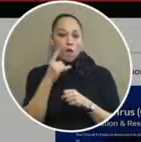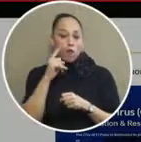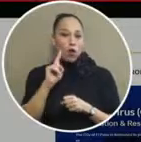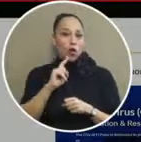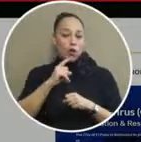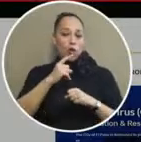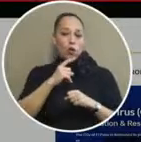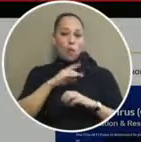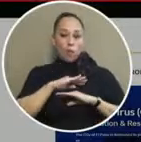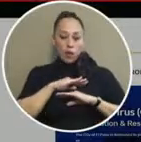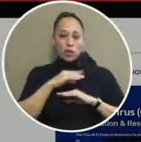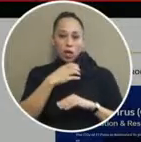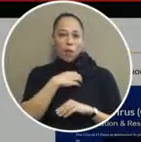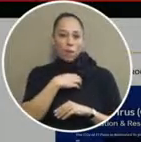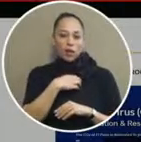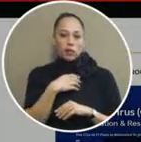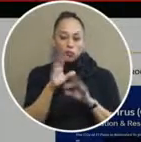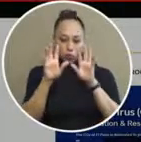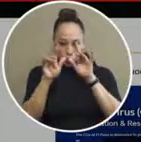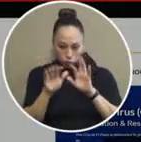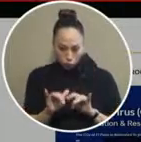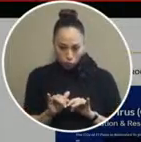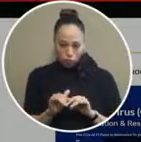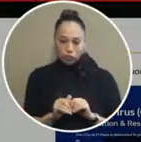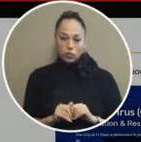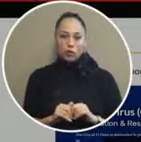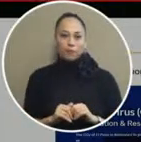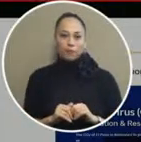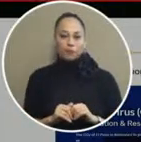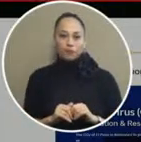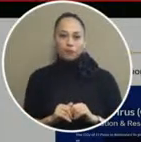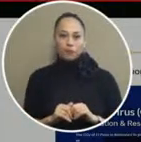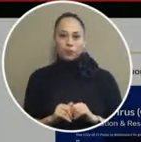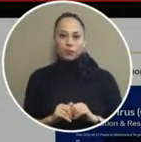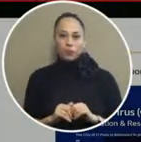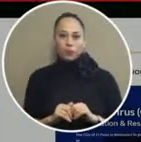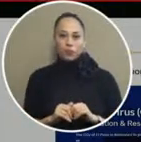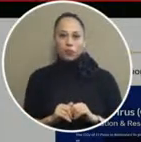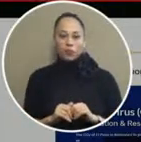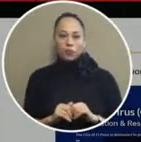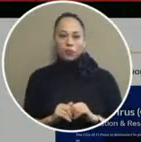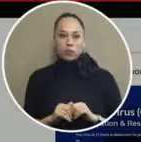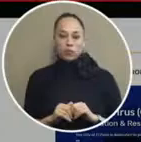compliant complaints. Next slide.